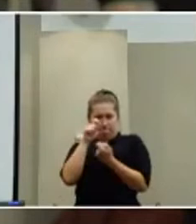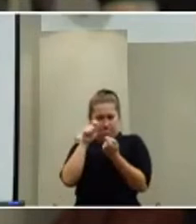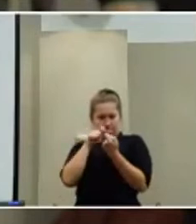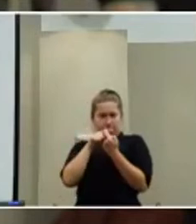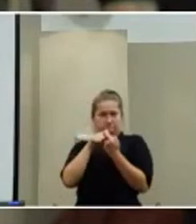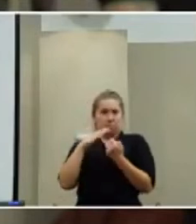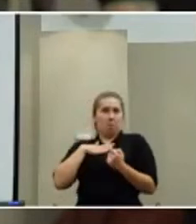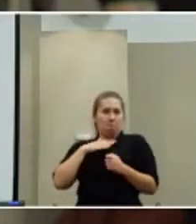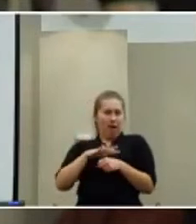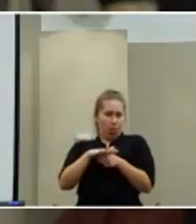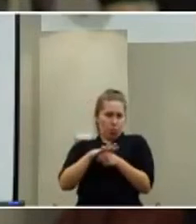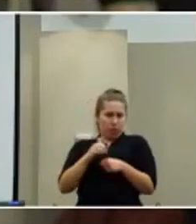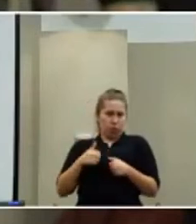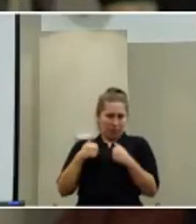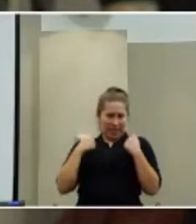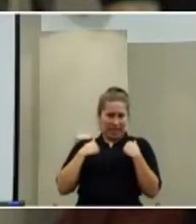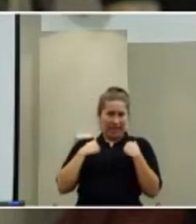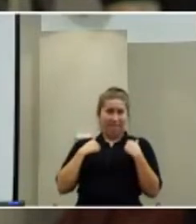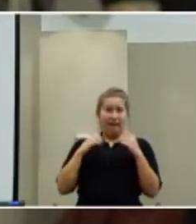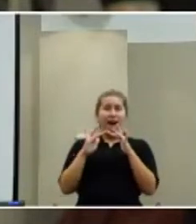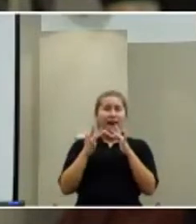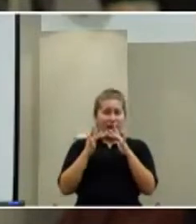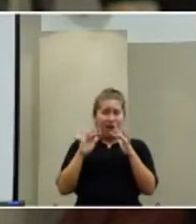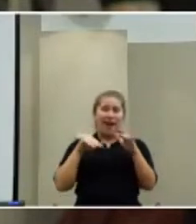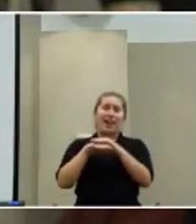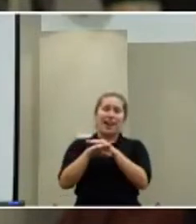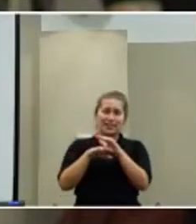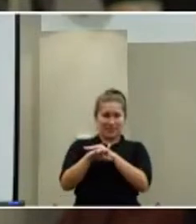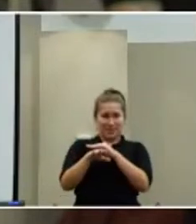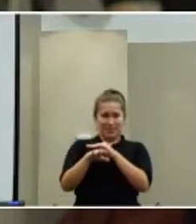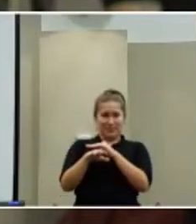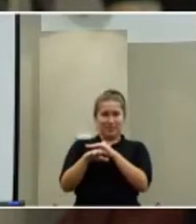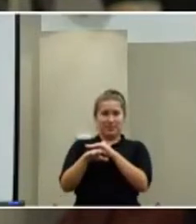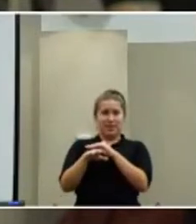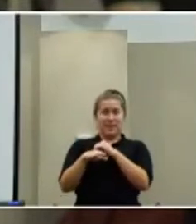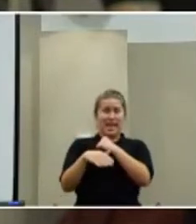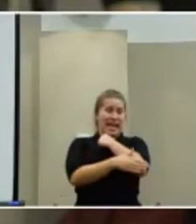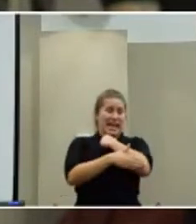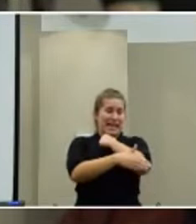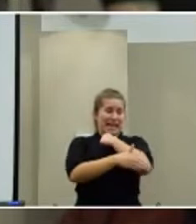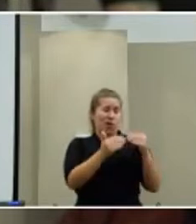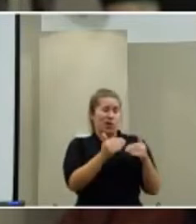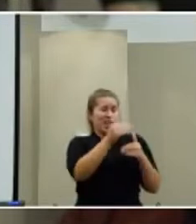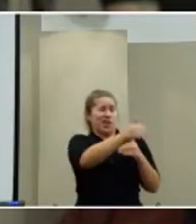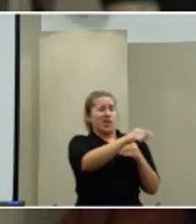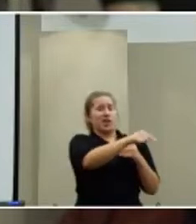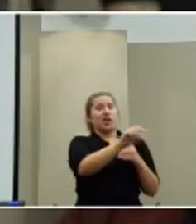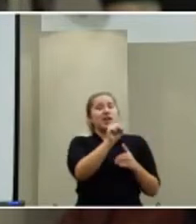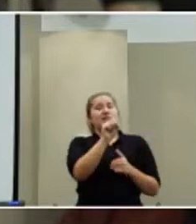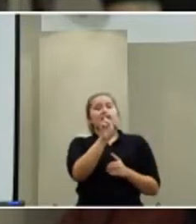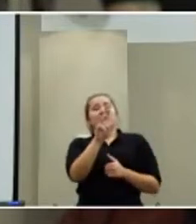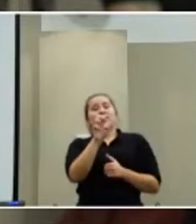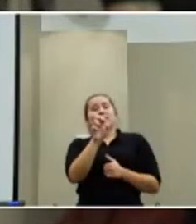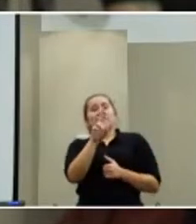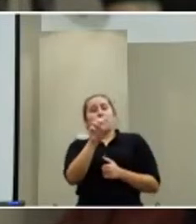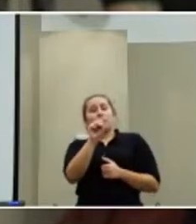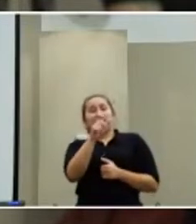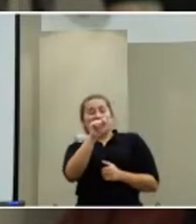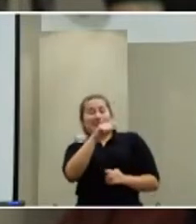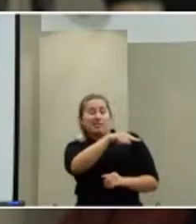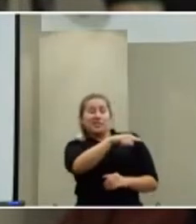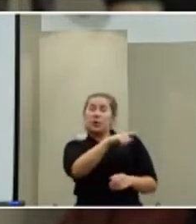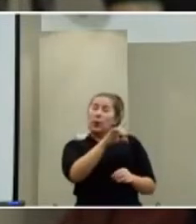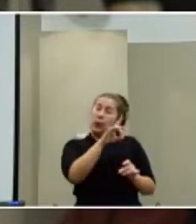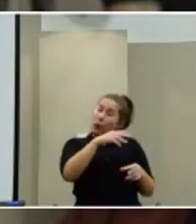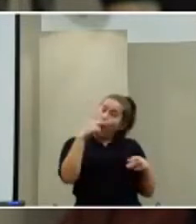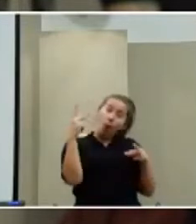where I live is broadband access. The county next to me, Somerset, is actually the poorest county